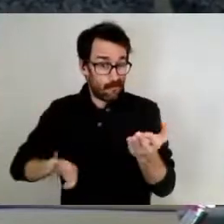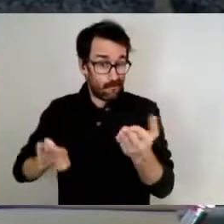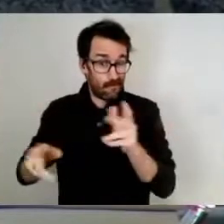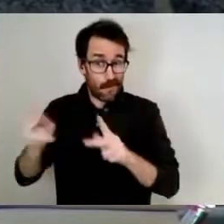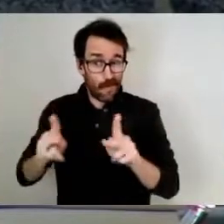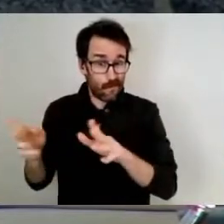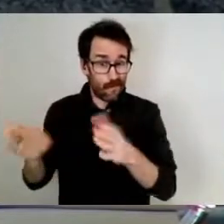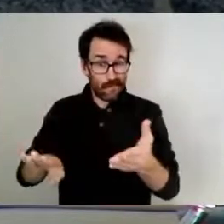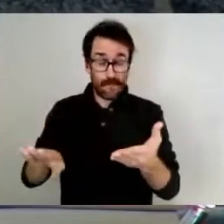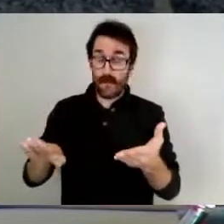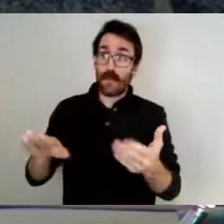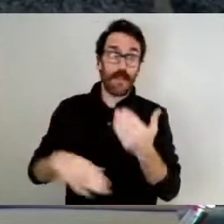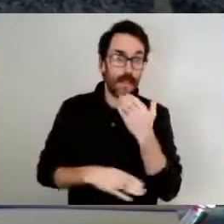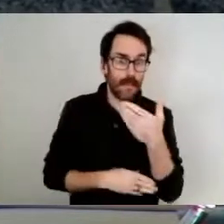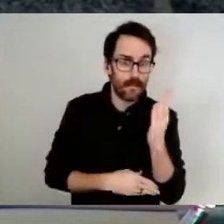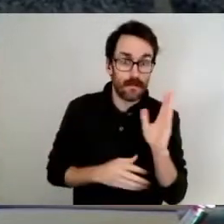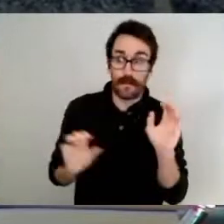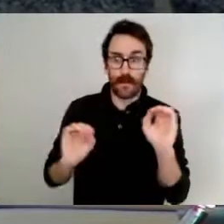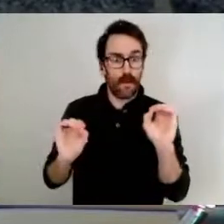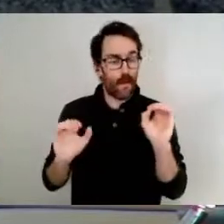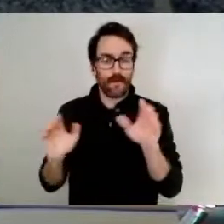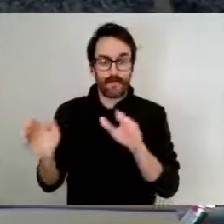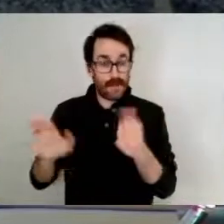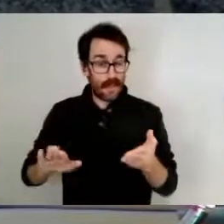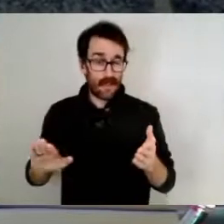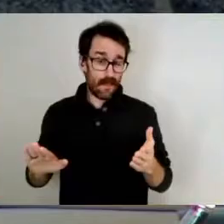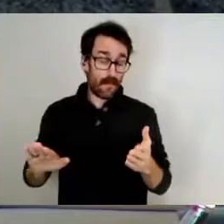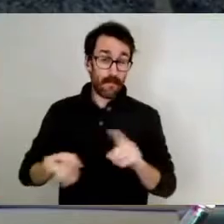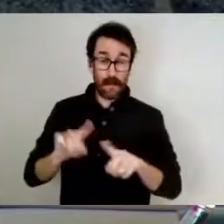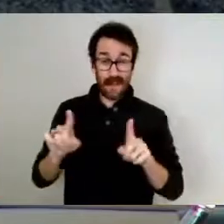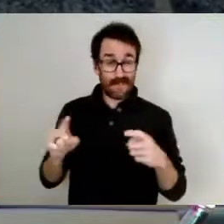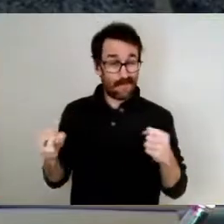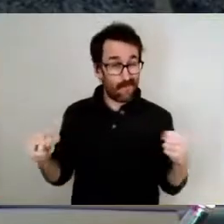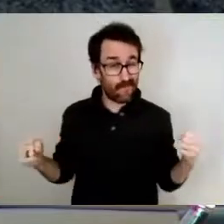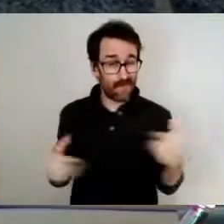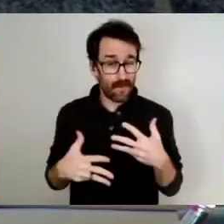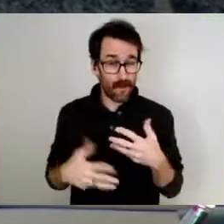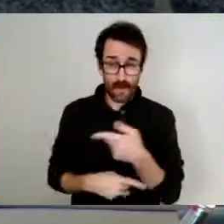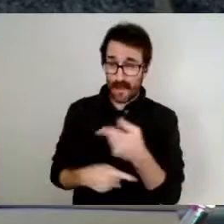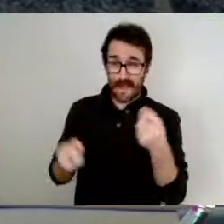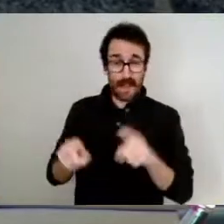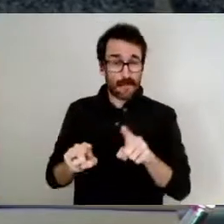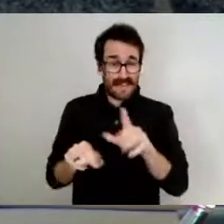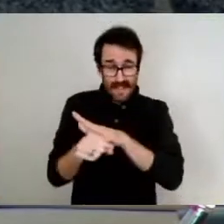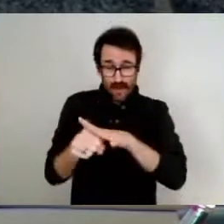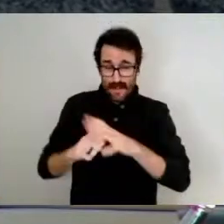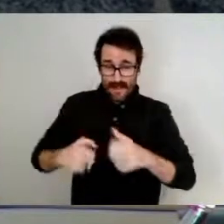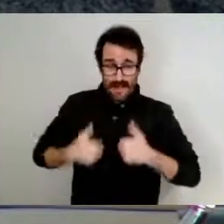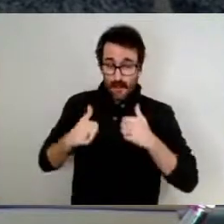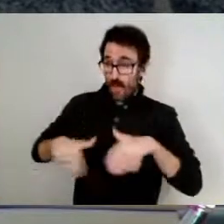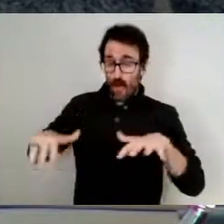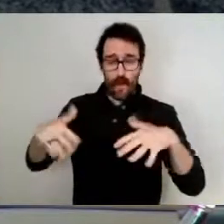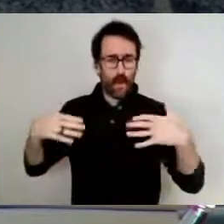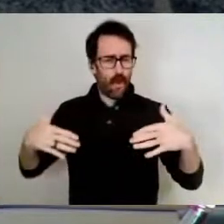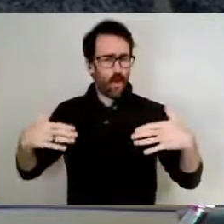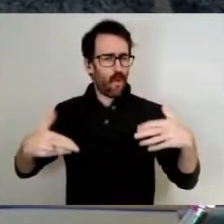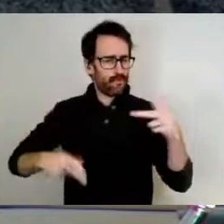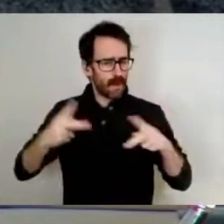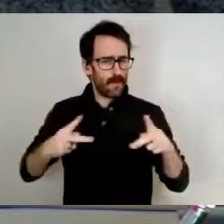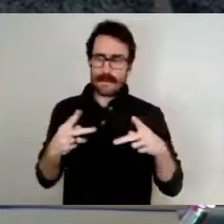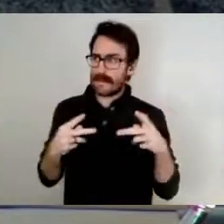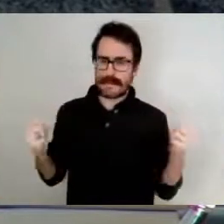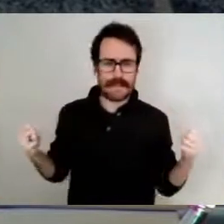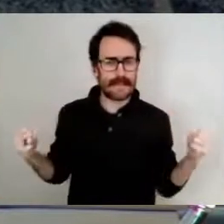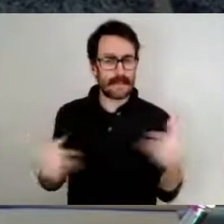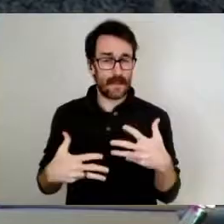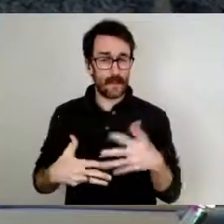the protesters. Is there anything that leads you to believe that this is directly connected to the